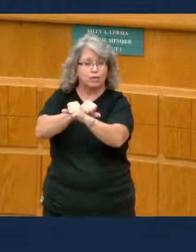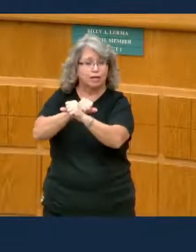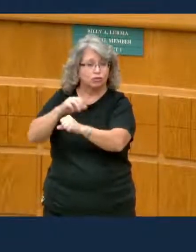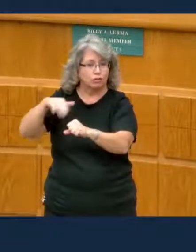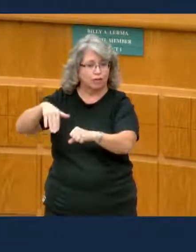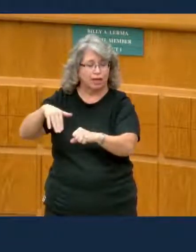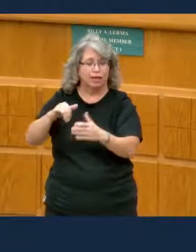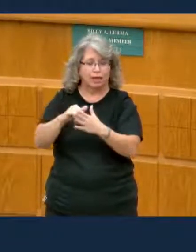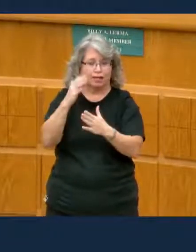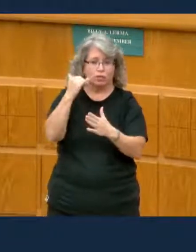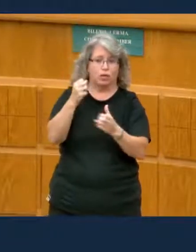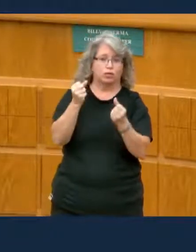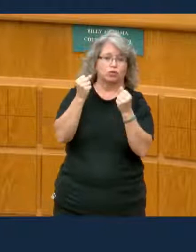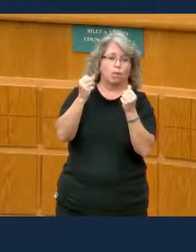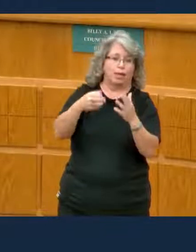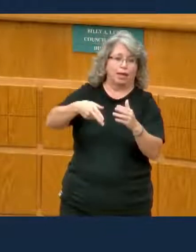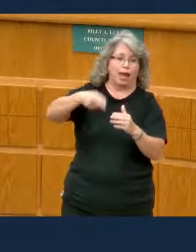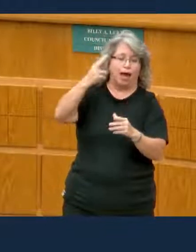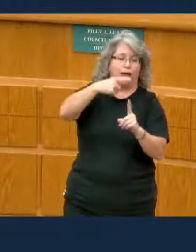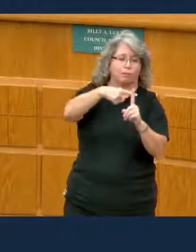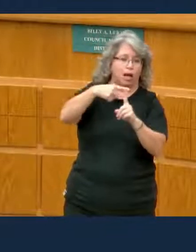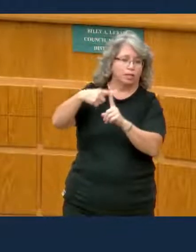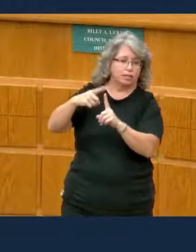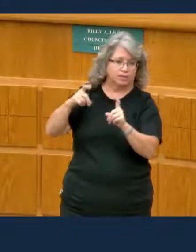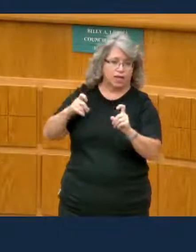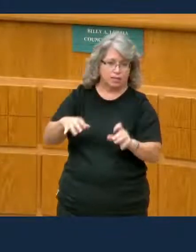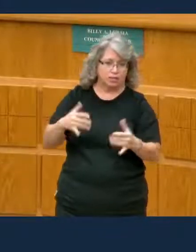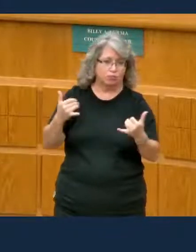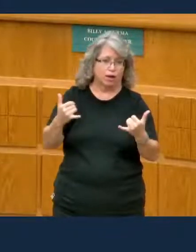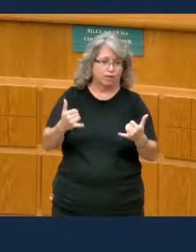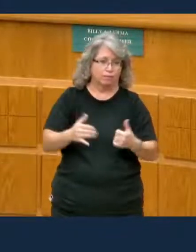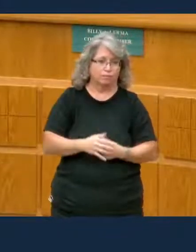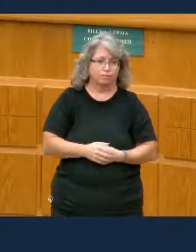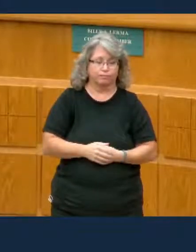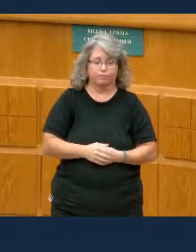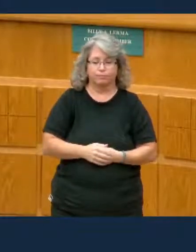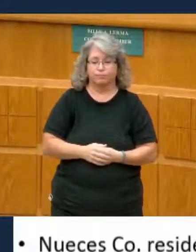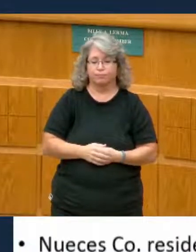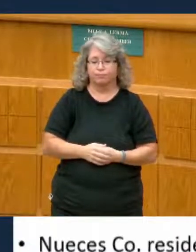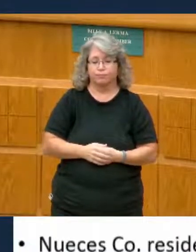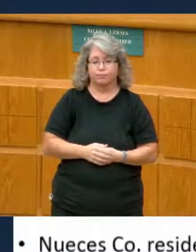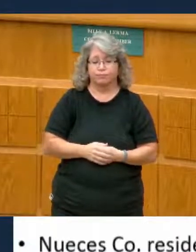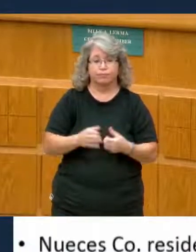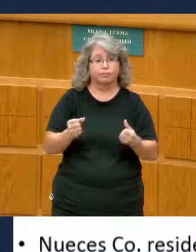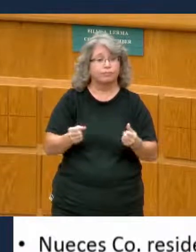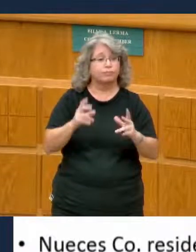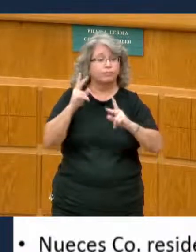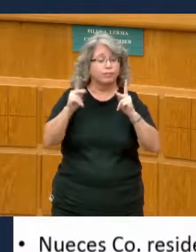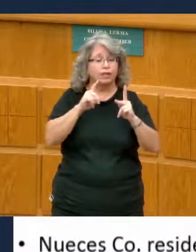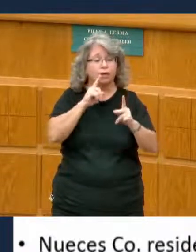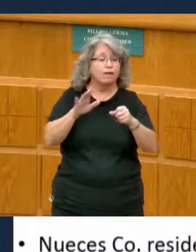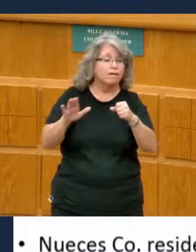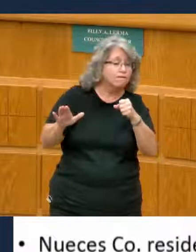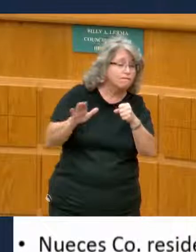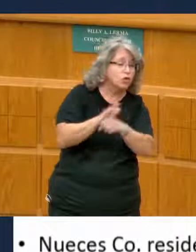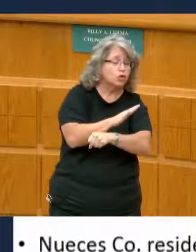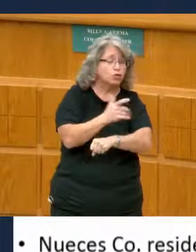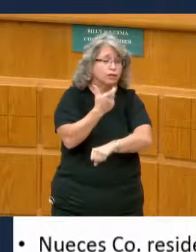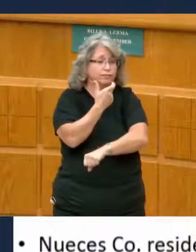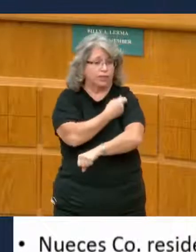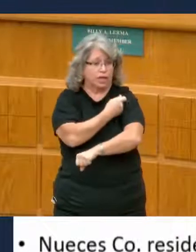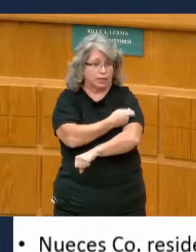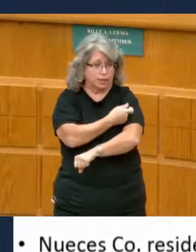with people going through our drive-through. Next slide. So how many people actually are fully vaccinated in Nueces